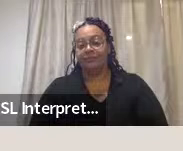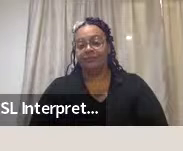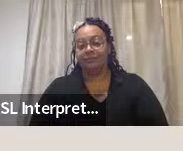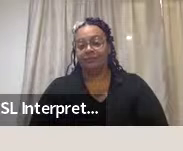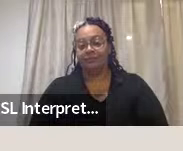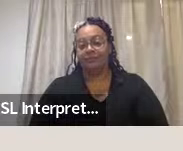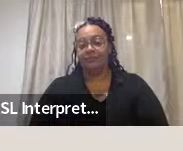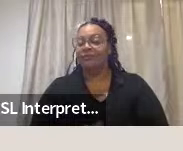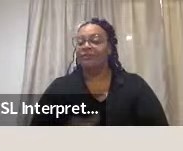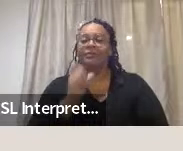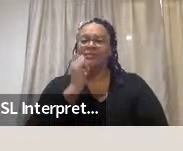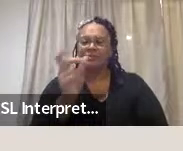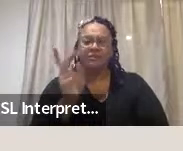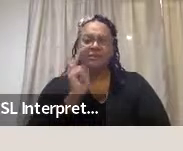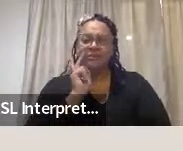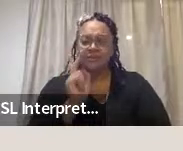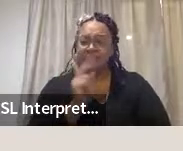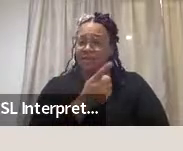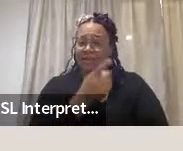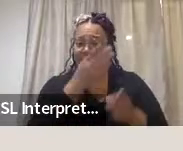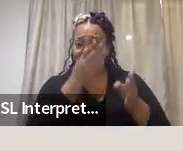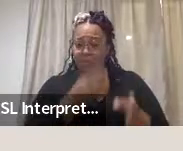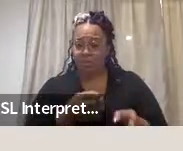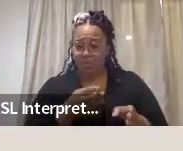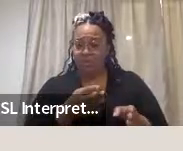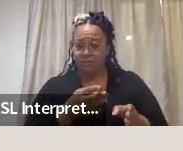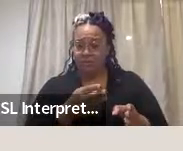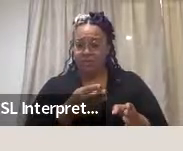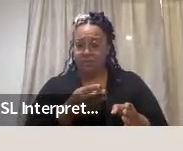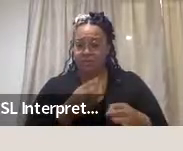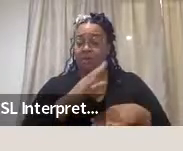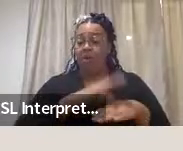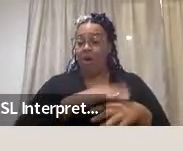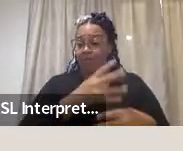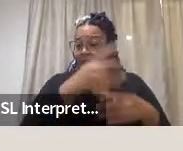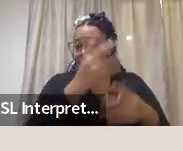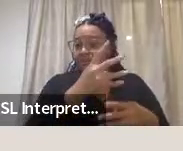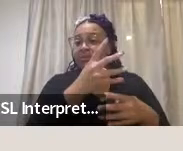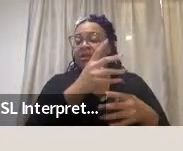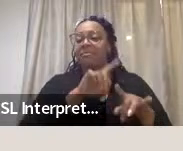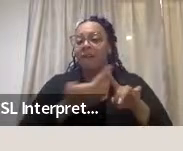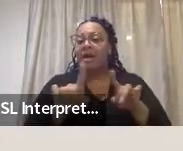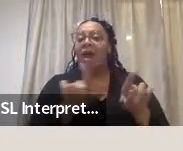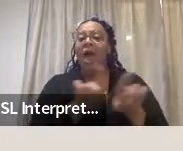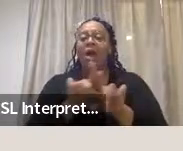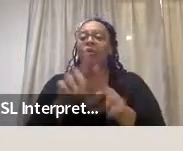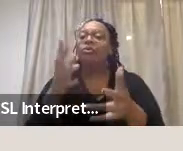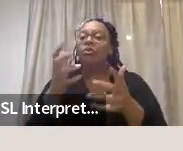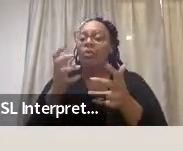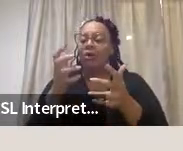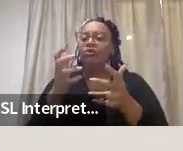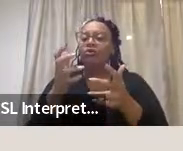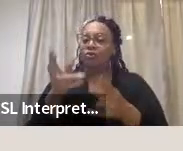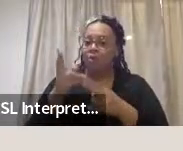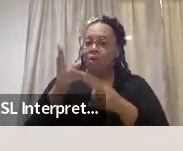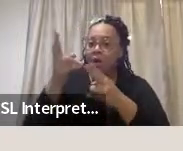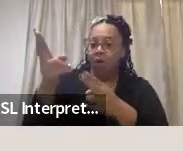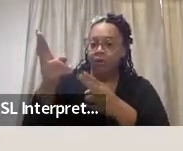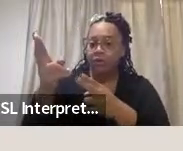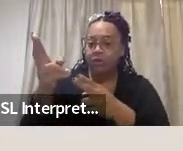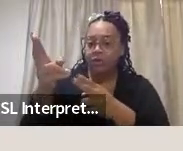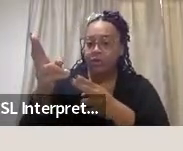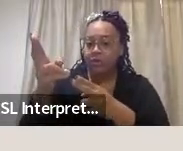I didn't see this person on the list, but I also would like to bring in and honor Next